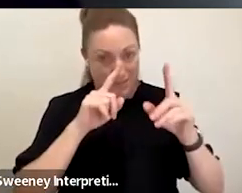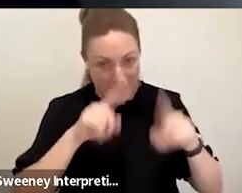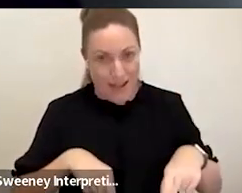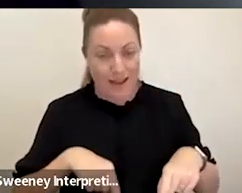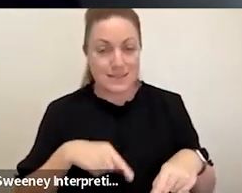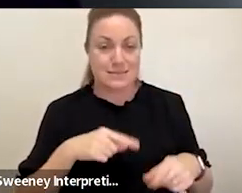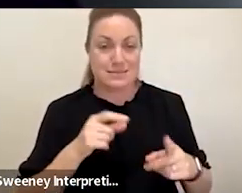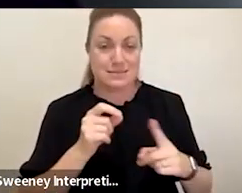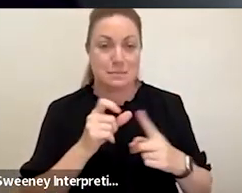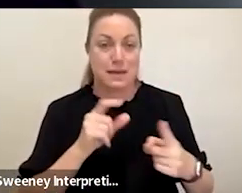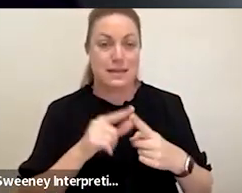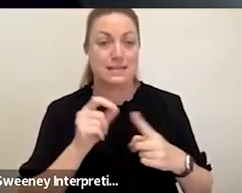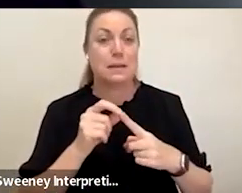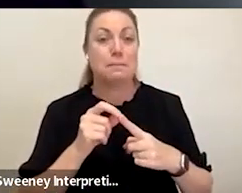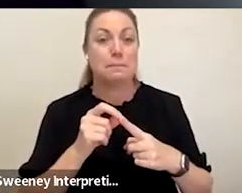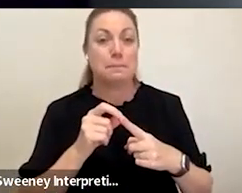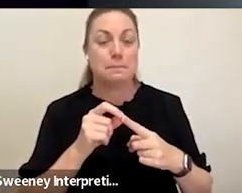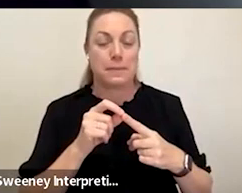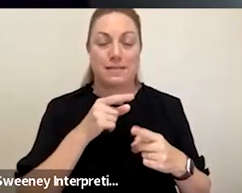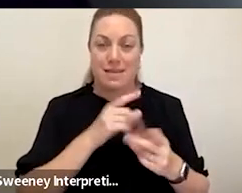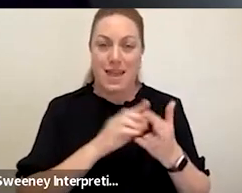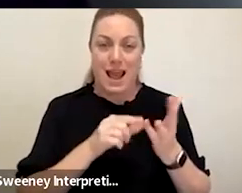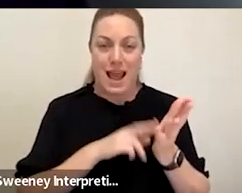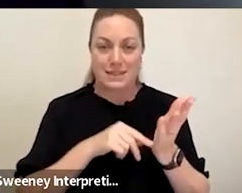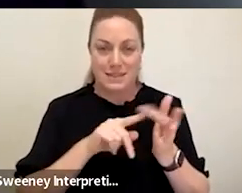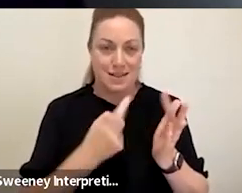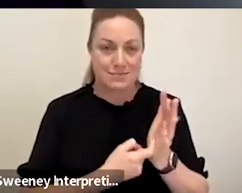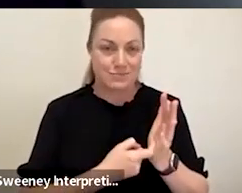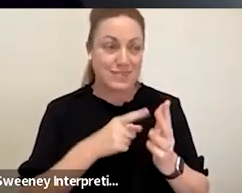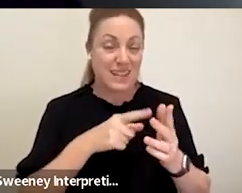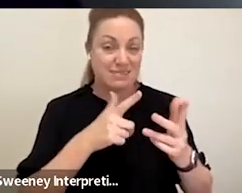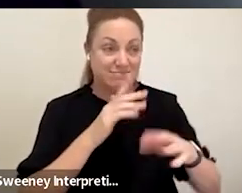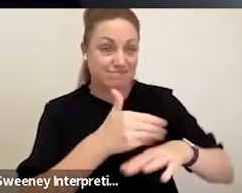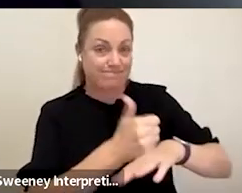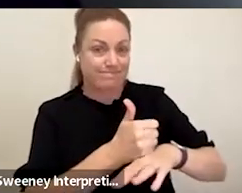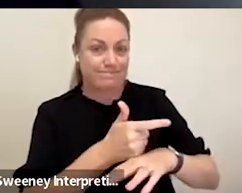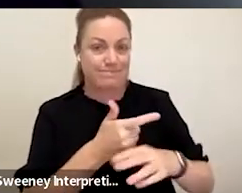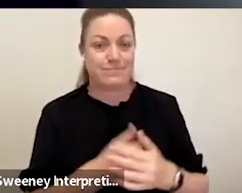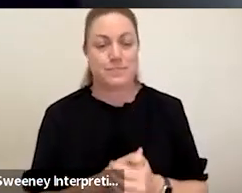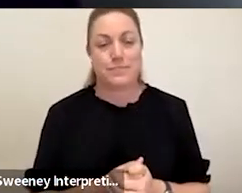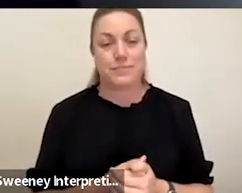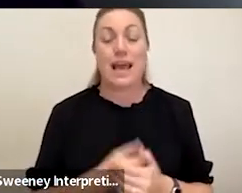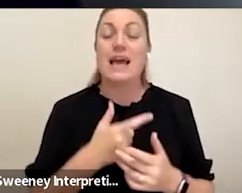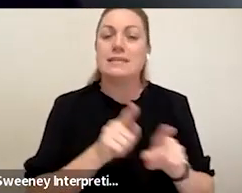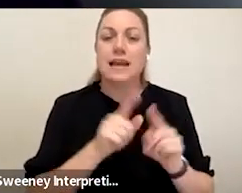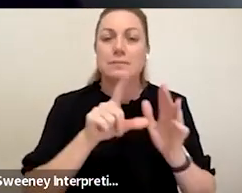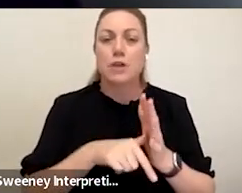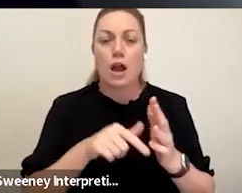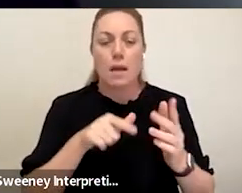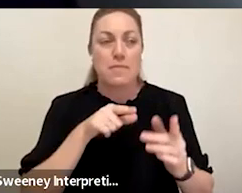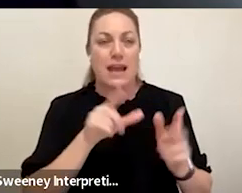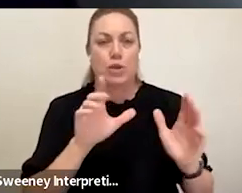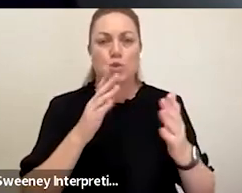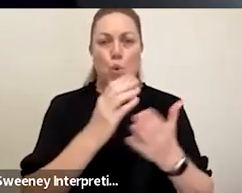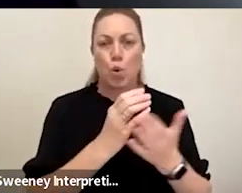And it was also at the same period of time that the PSEP short course was getting going. So Raylene